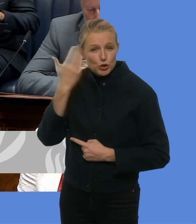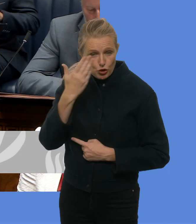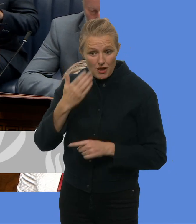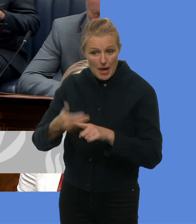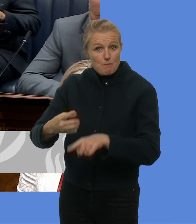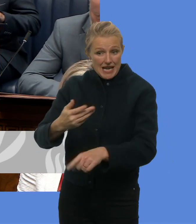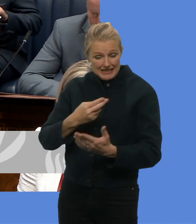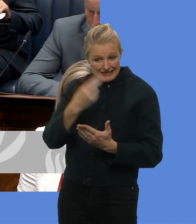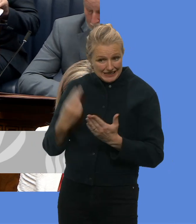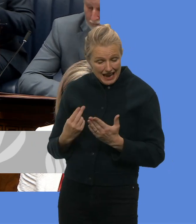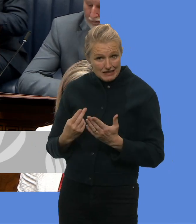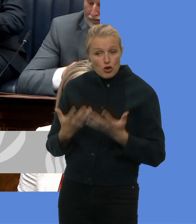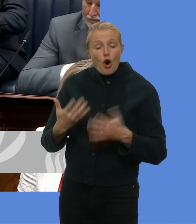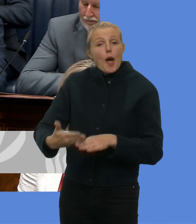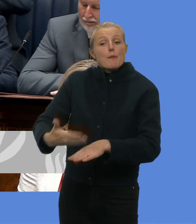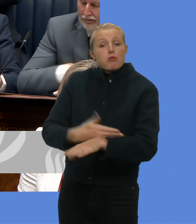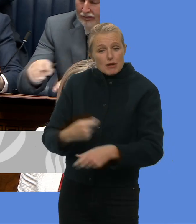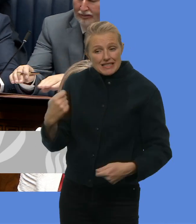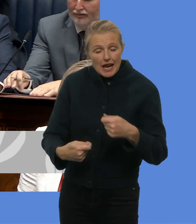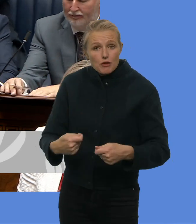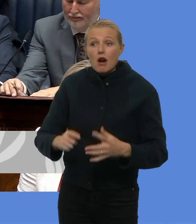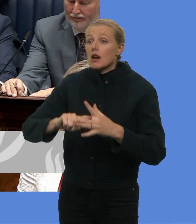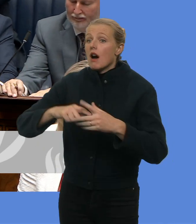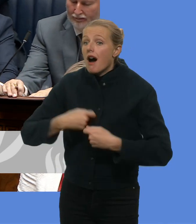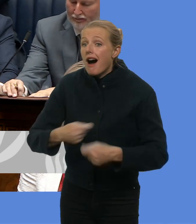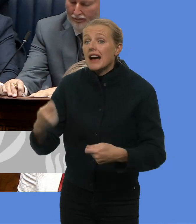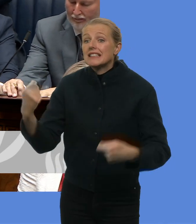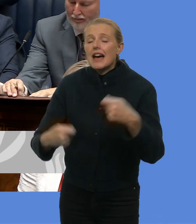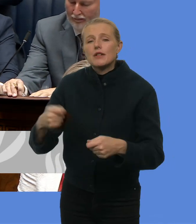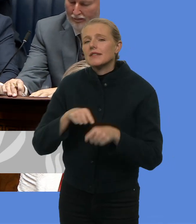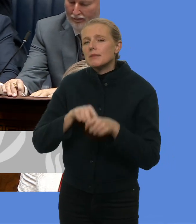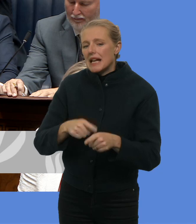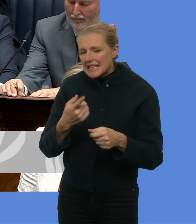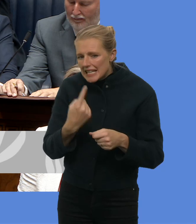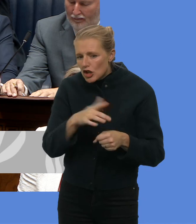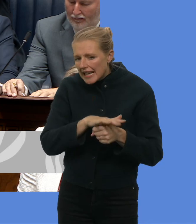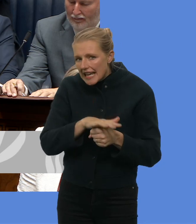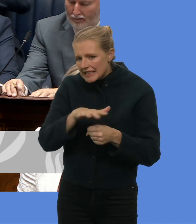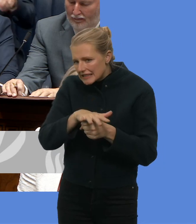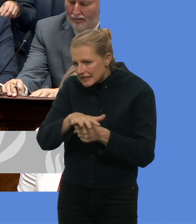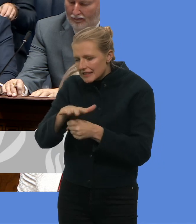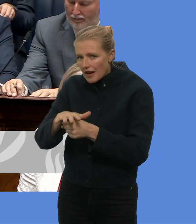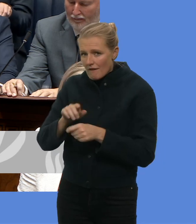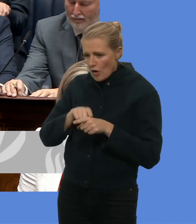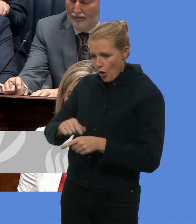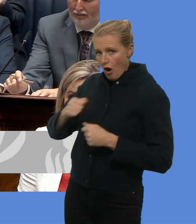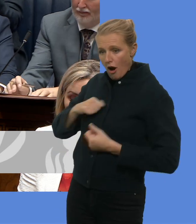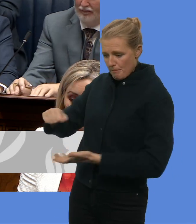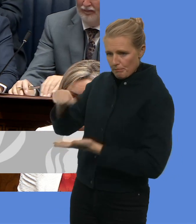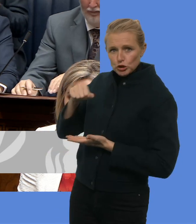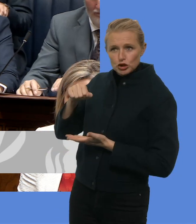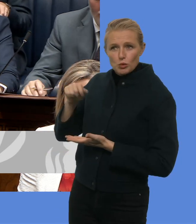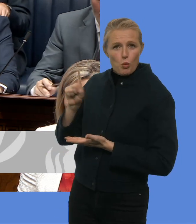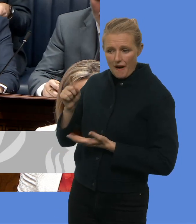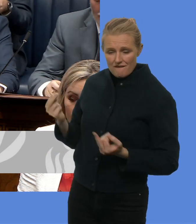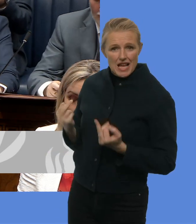pre-tender stage. A decision to release the tender will be taken on a case-by-case basis, dependent on budget availability at that time, and